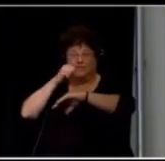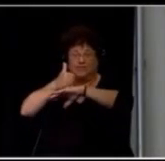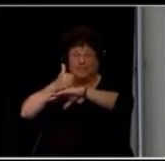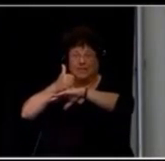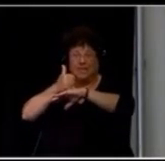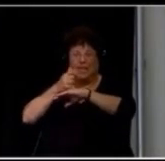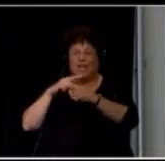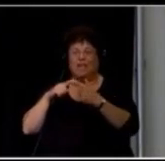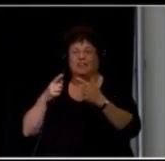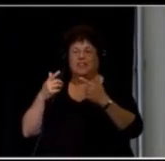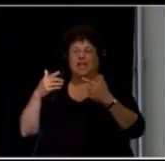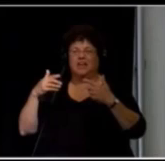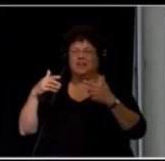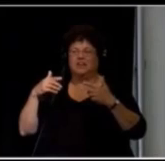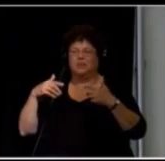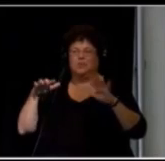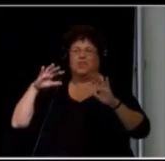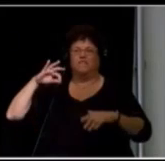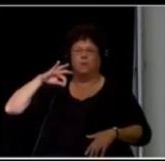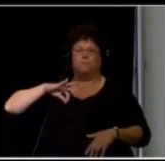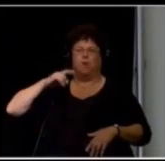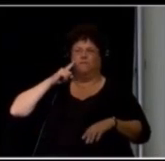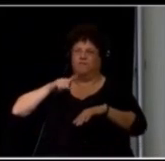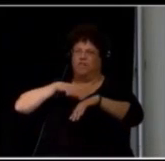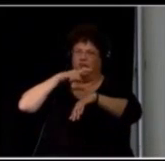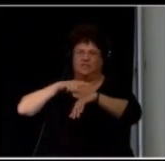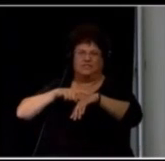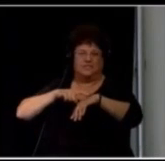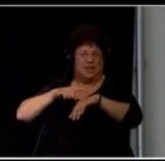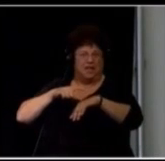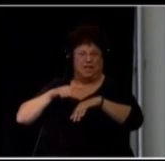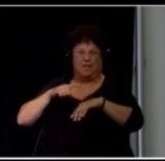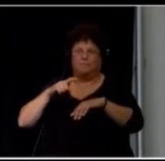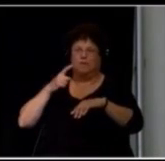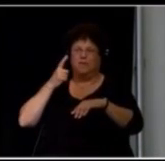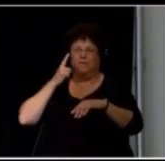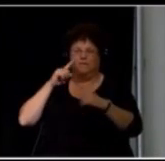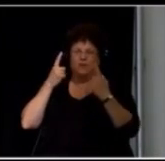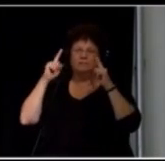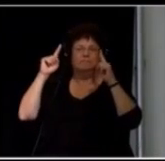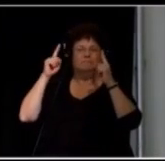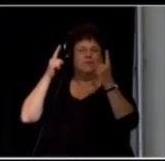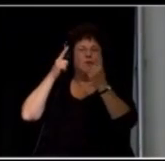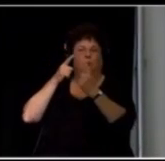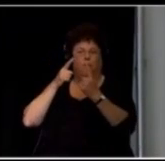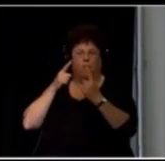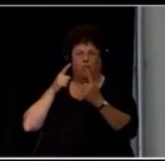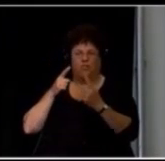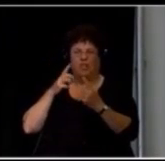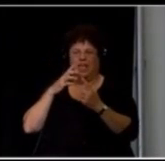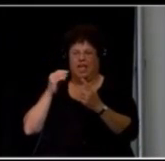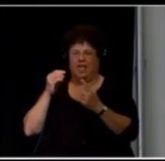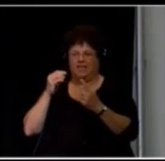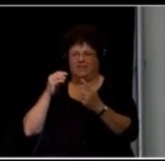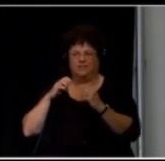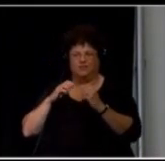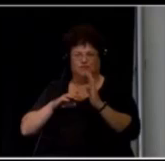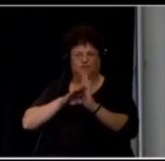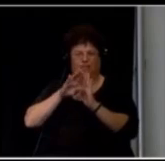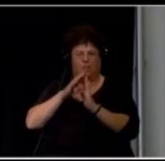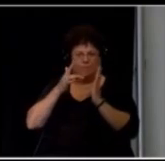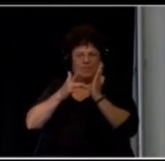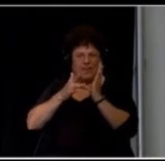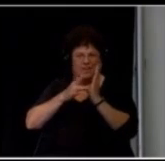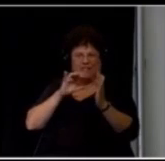sacrificing profitability for a really long time in order to get there and build the technology necessary to do so. I think it would be